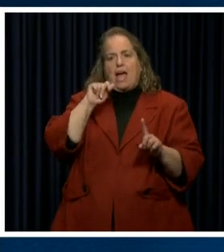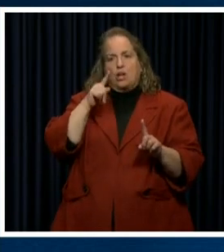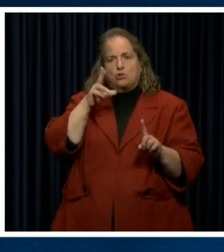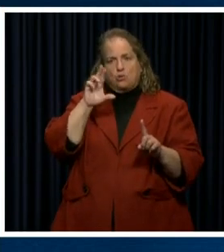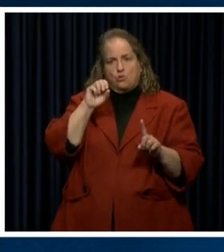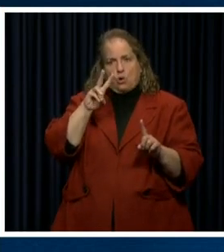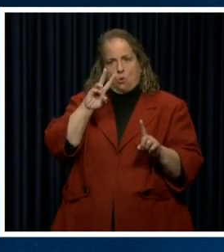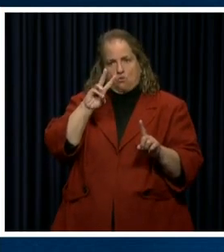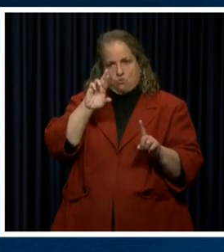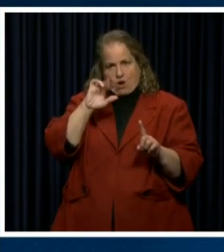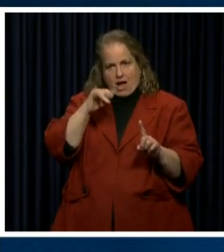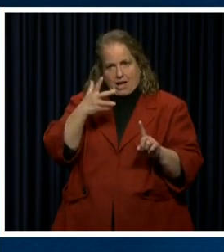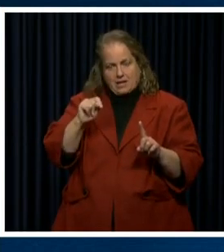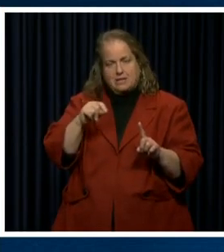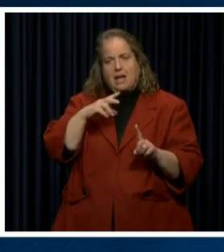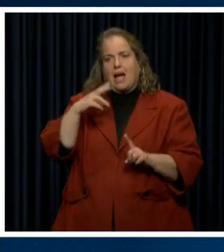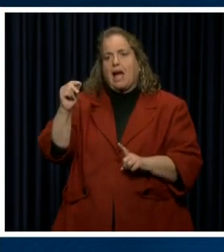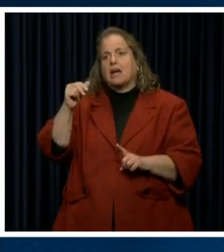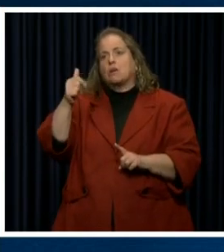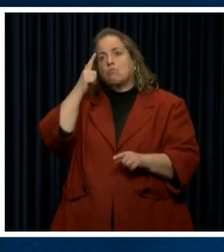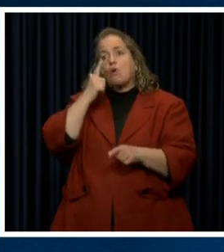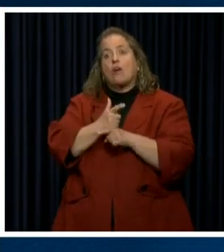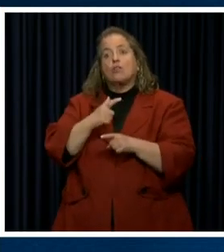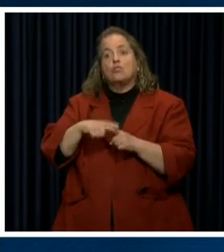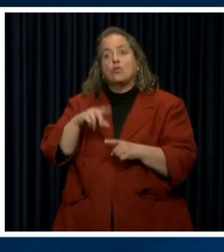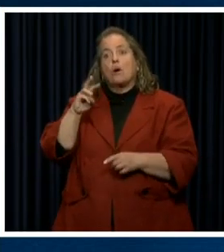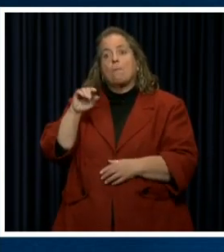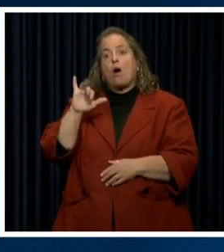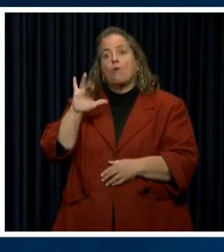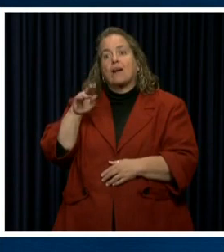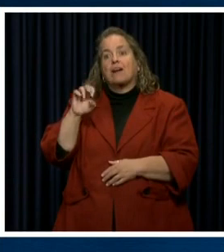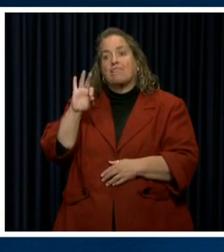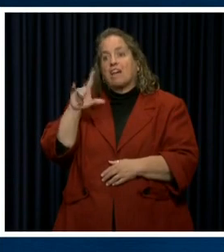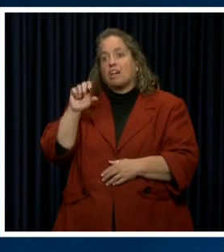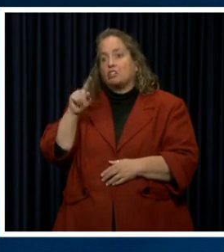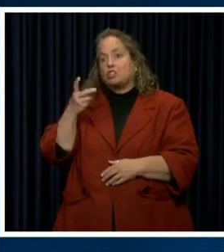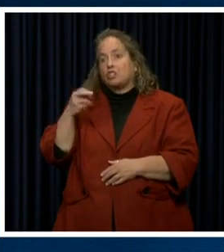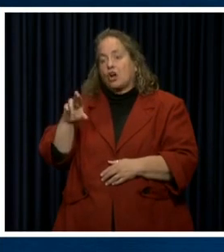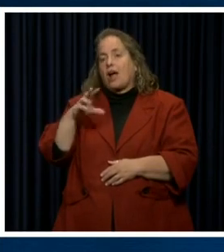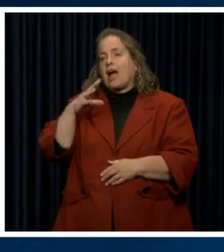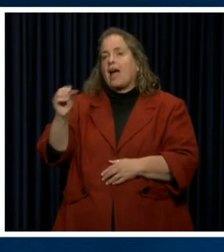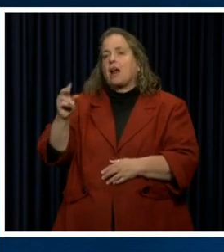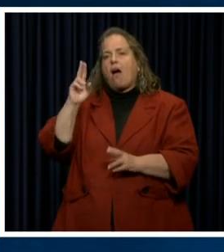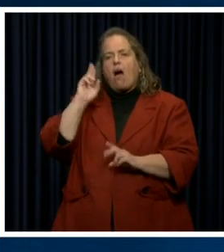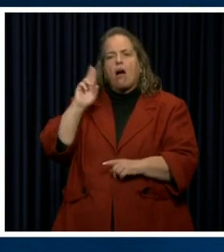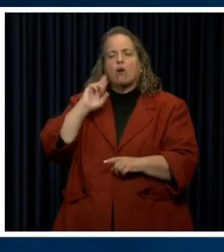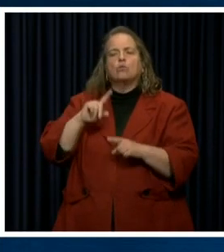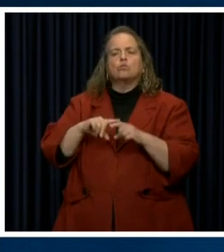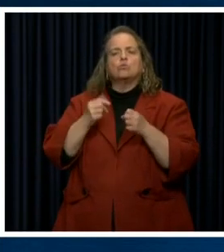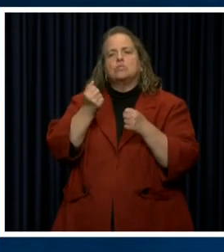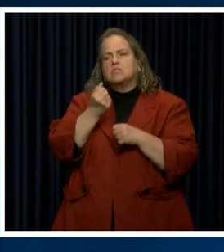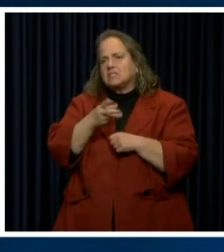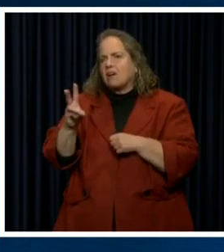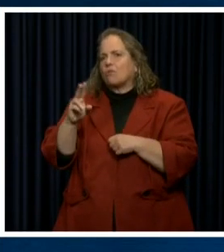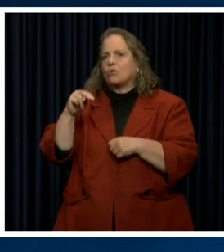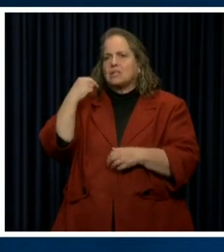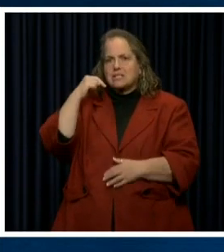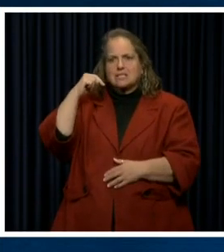brother to his sister Maureen Fletcher and an attentive uncle to several nieces and nephews.